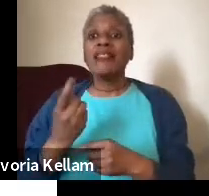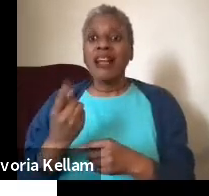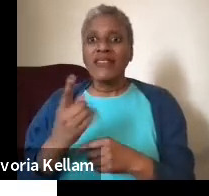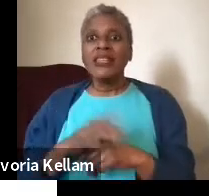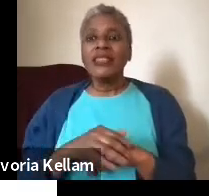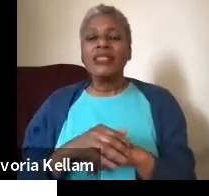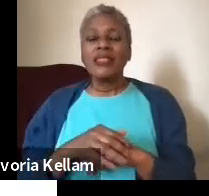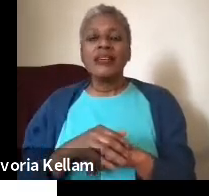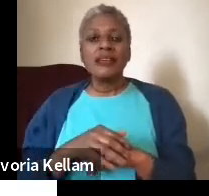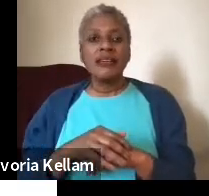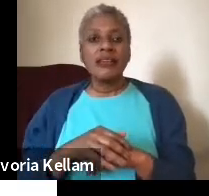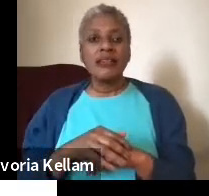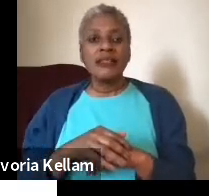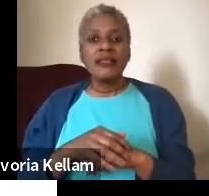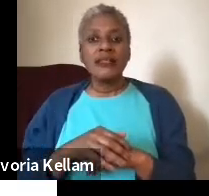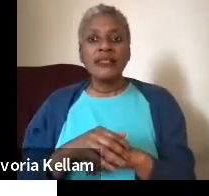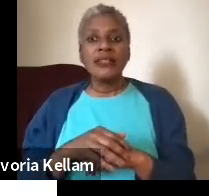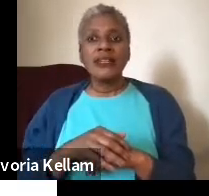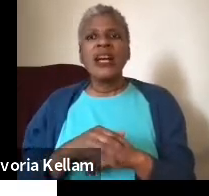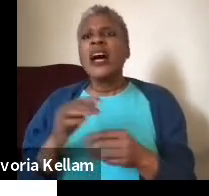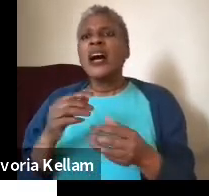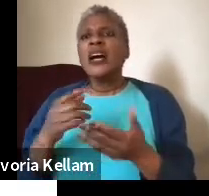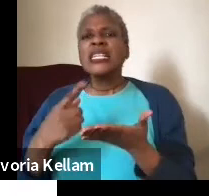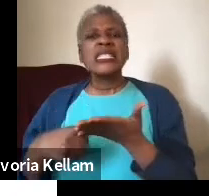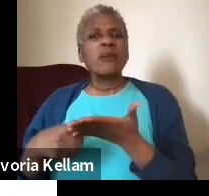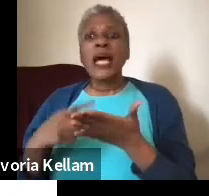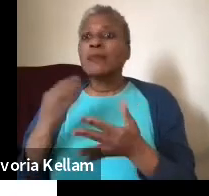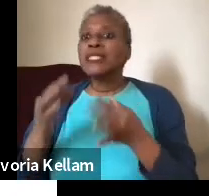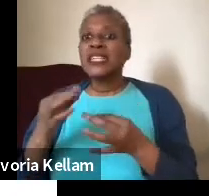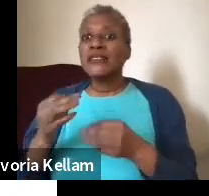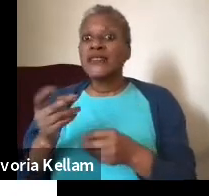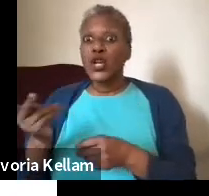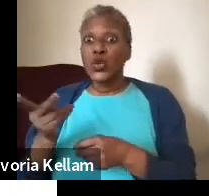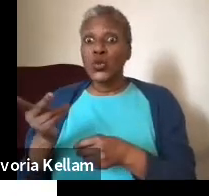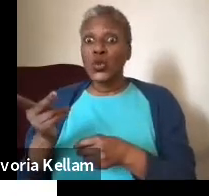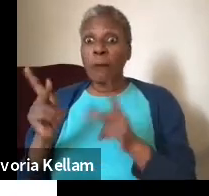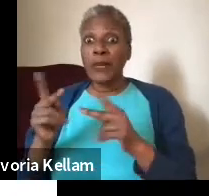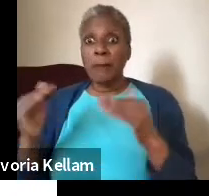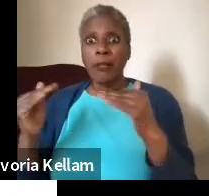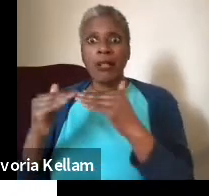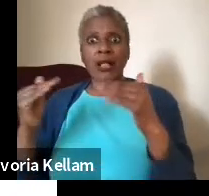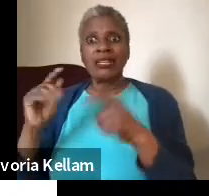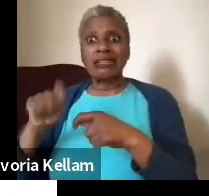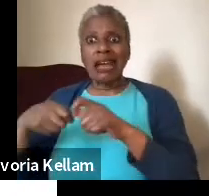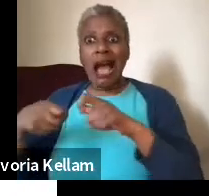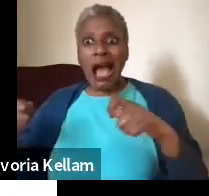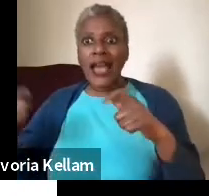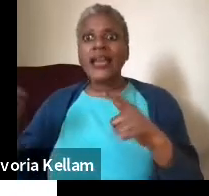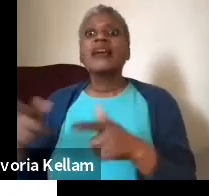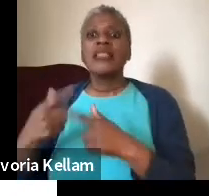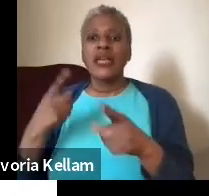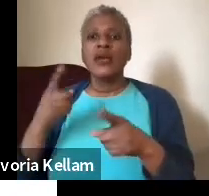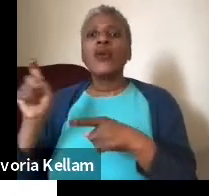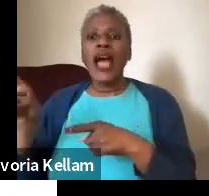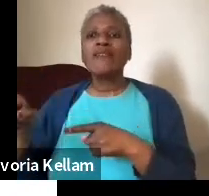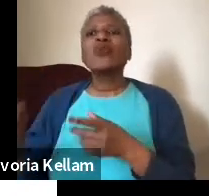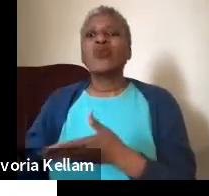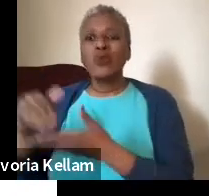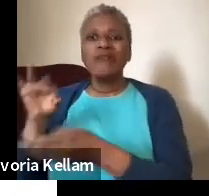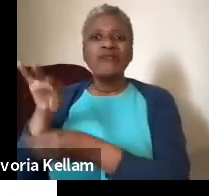to hold runoff elections. We're not sure if that will happen because our electorate is different, but we have plenty of